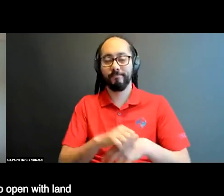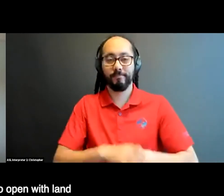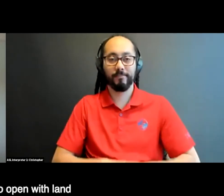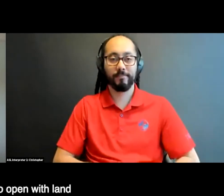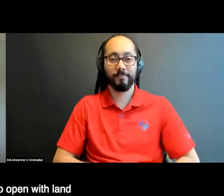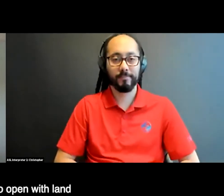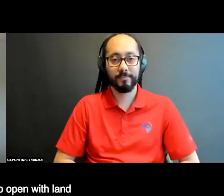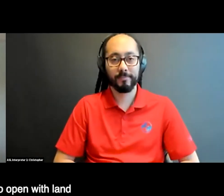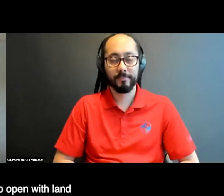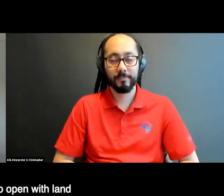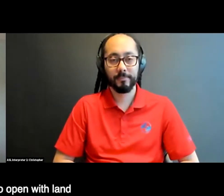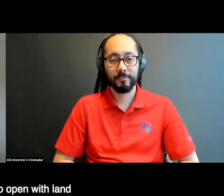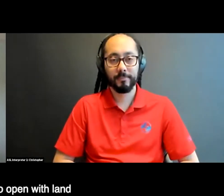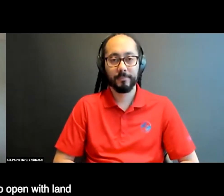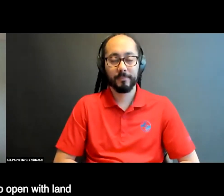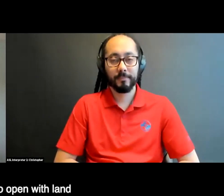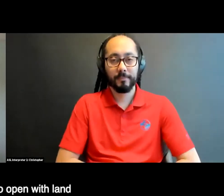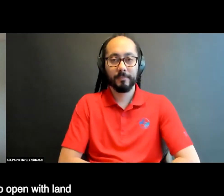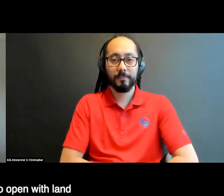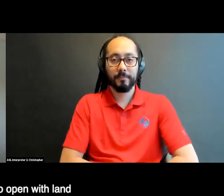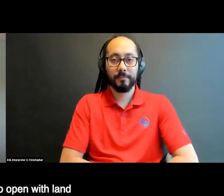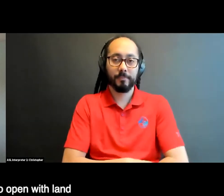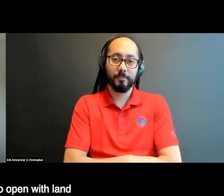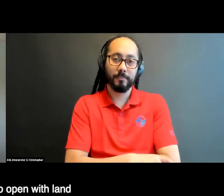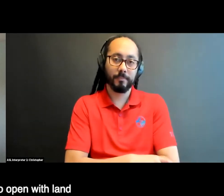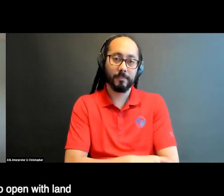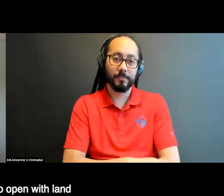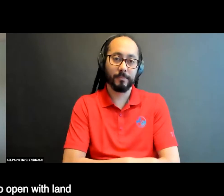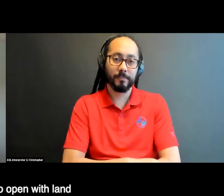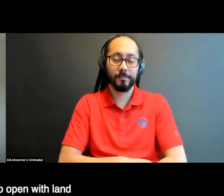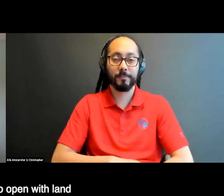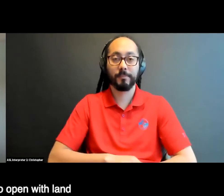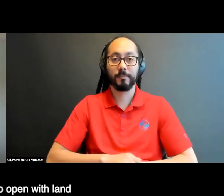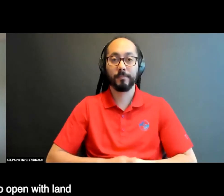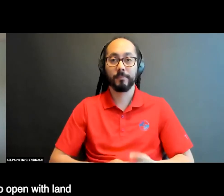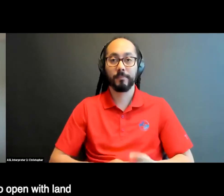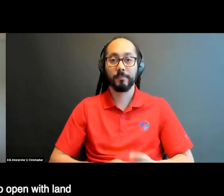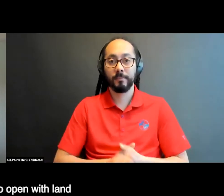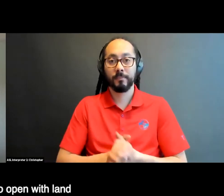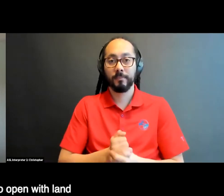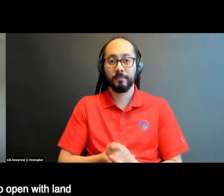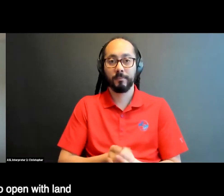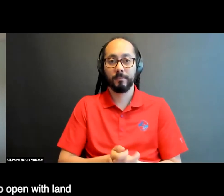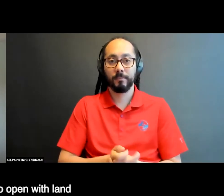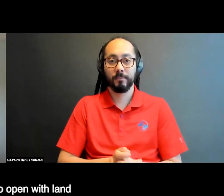I would like to open with